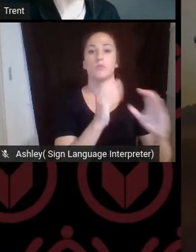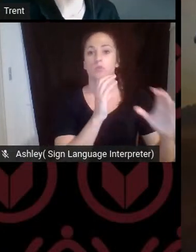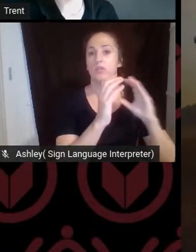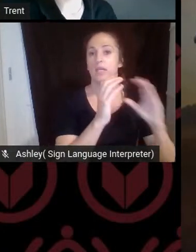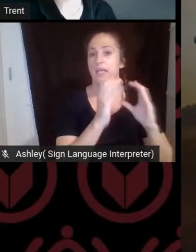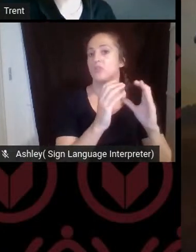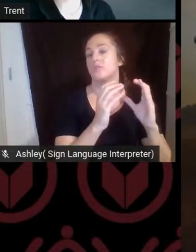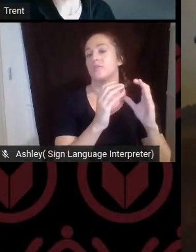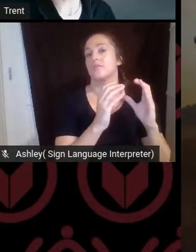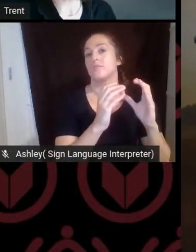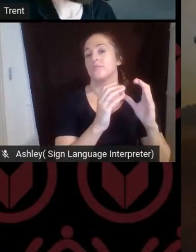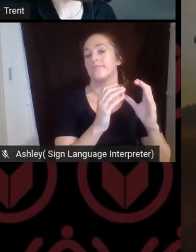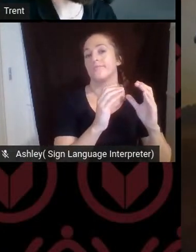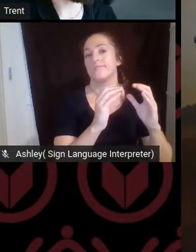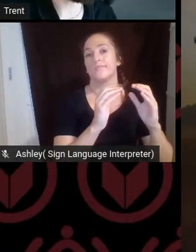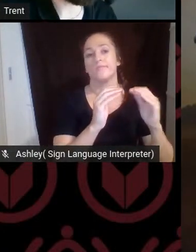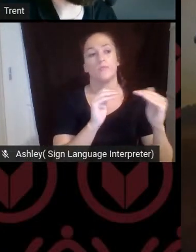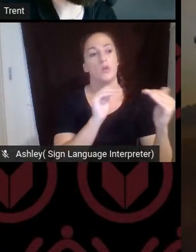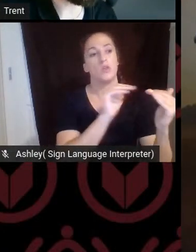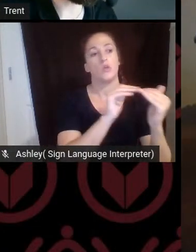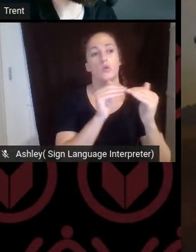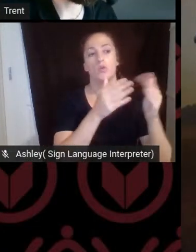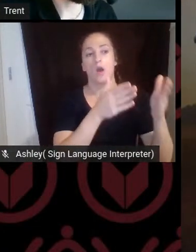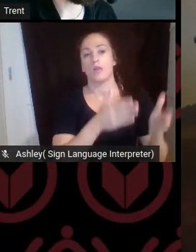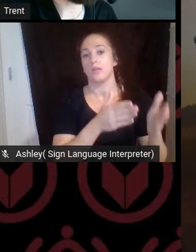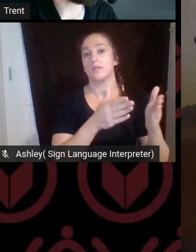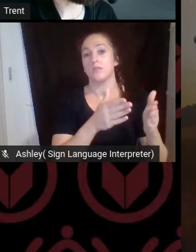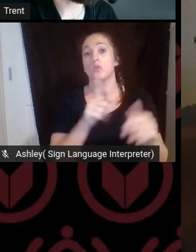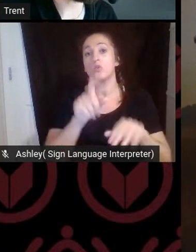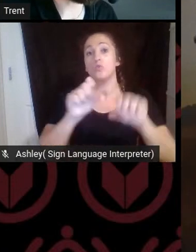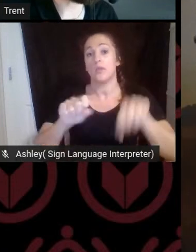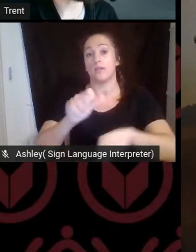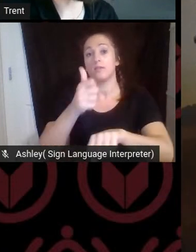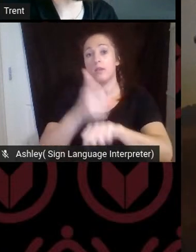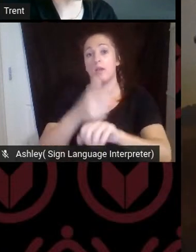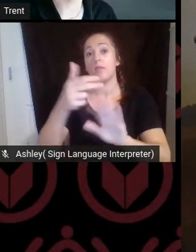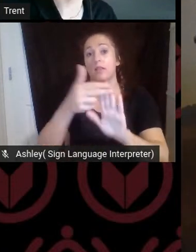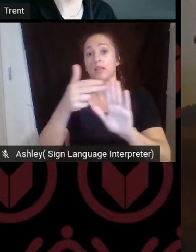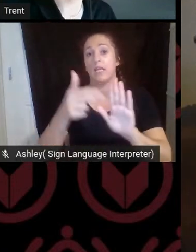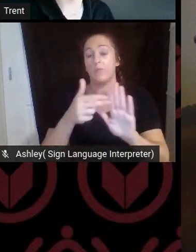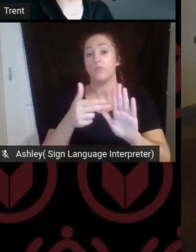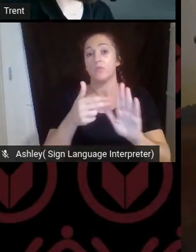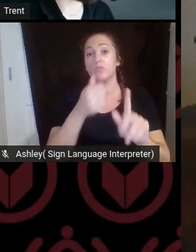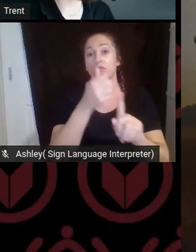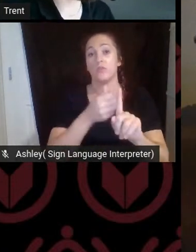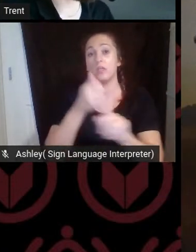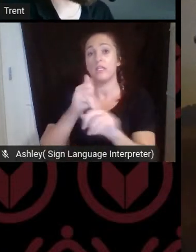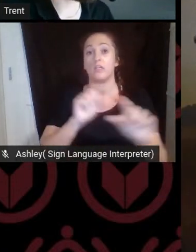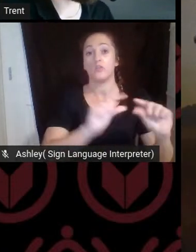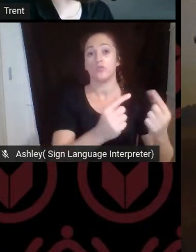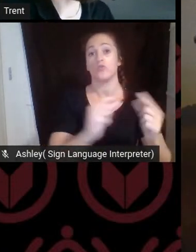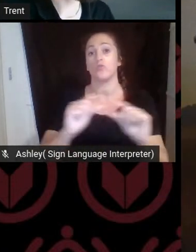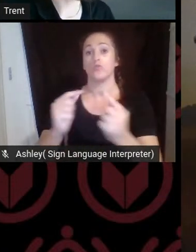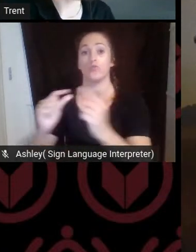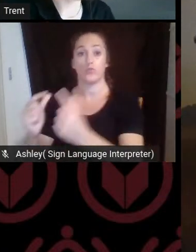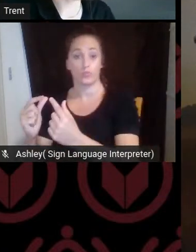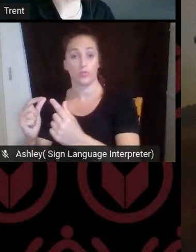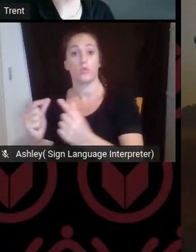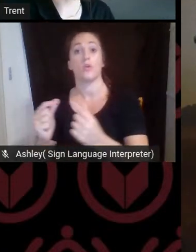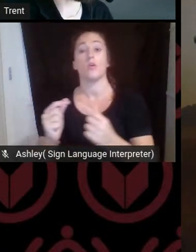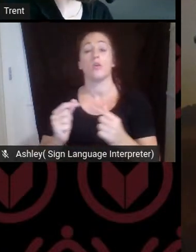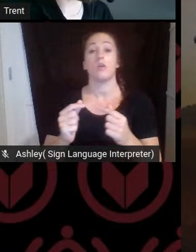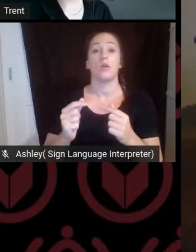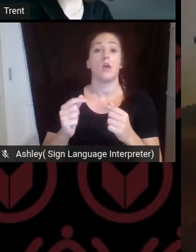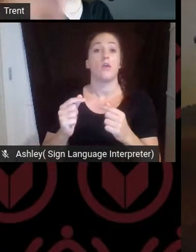like that. You can set up labels ahead of time for all of those. And then as the emails come in, you just organize under that label. And then if